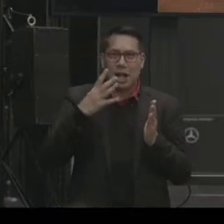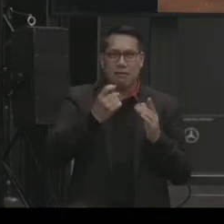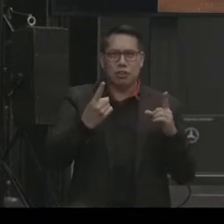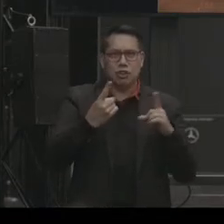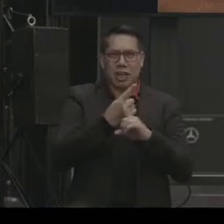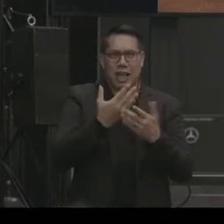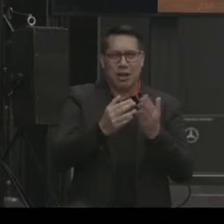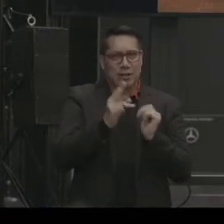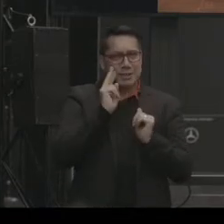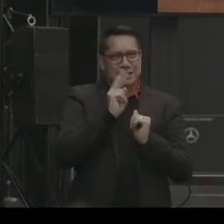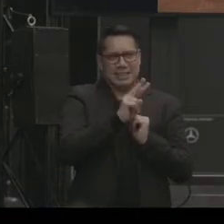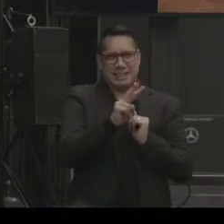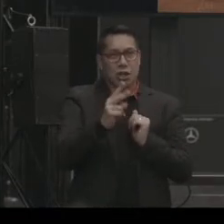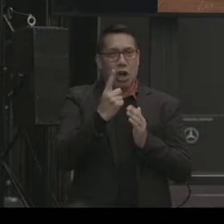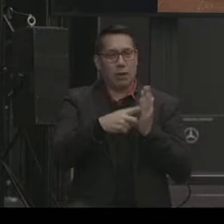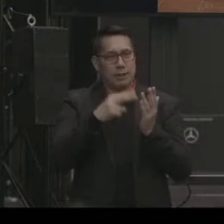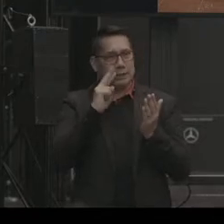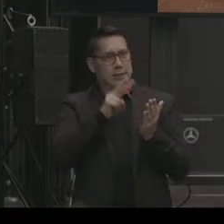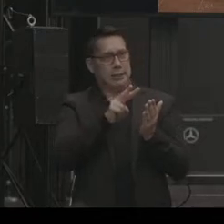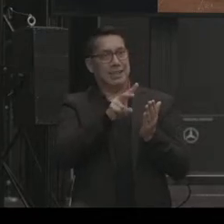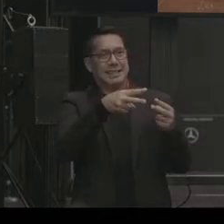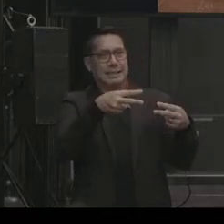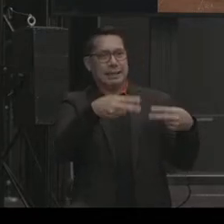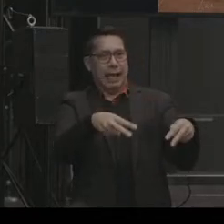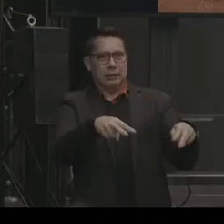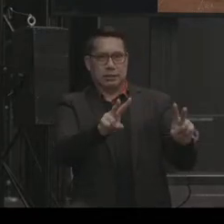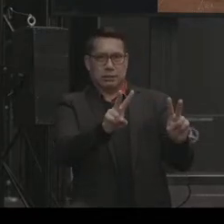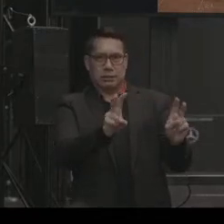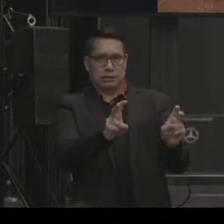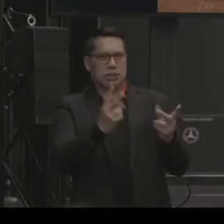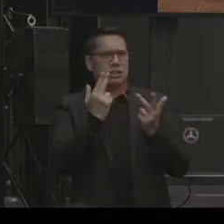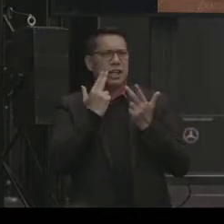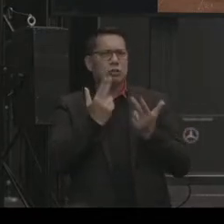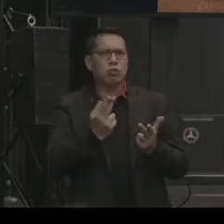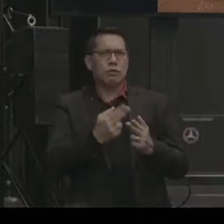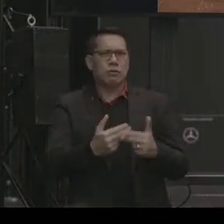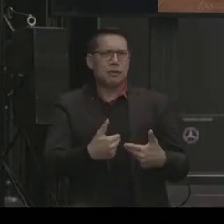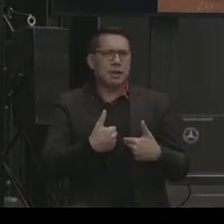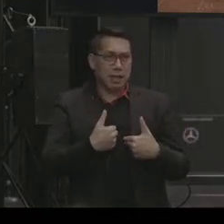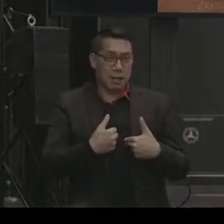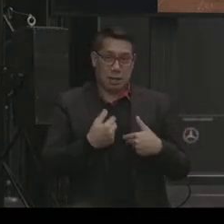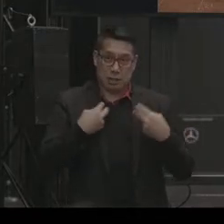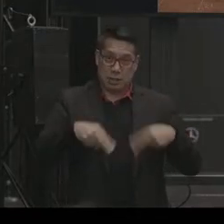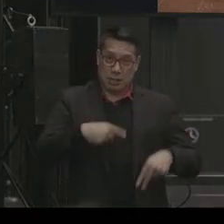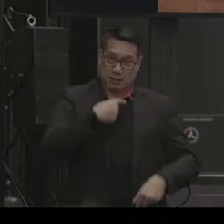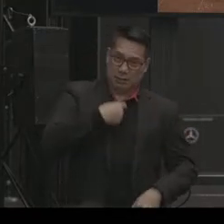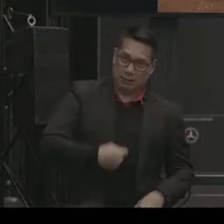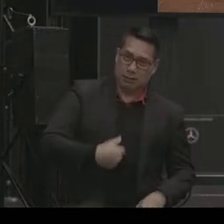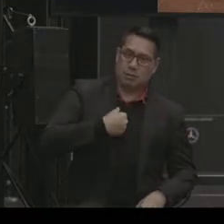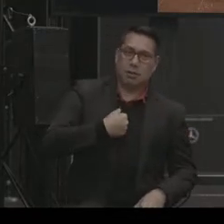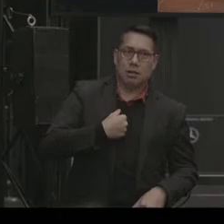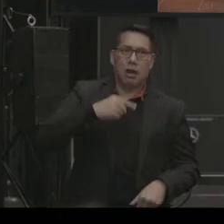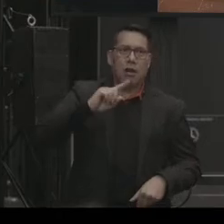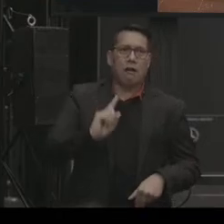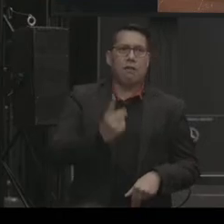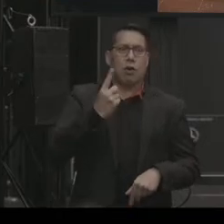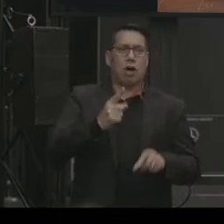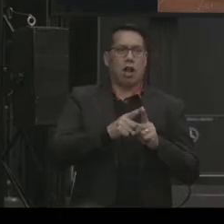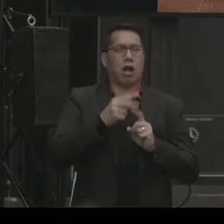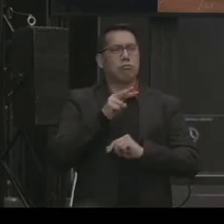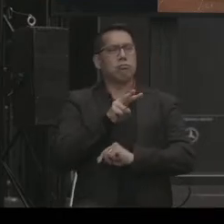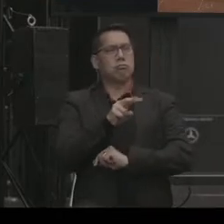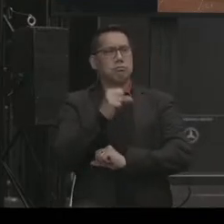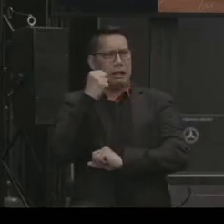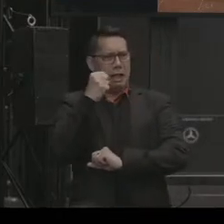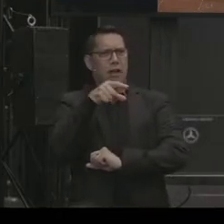the way I see it. I only ever see it as a dance. That's just a natural thing that I guess as a dancer I have. If I see a chair, I'm like, yeah,